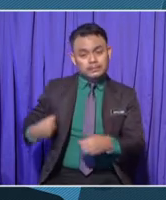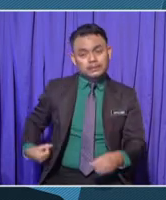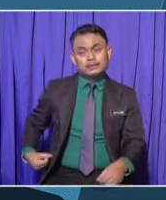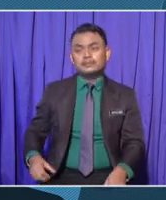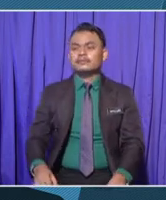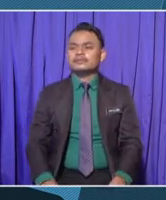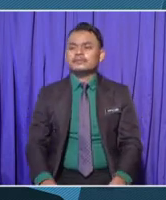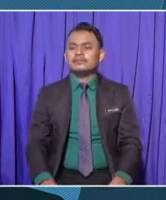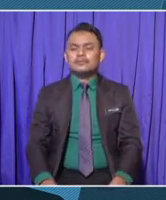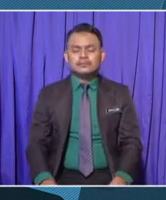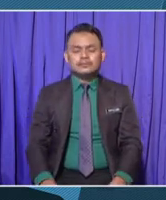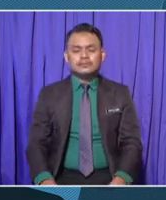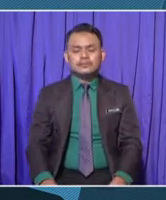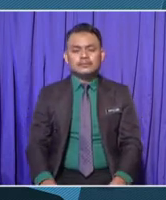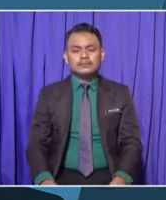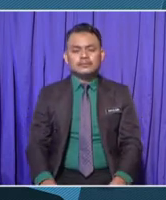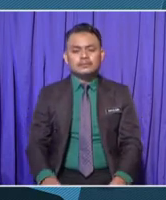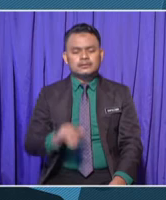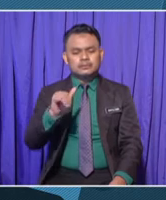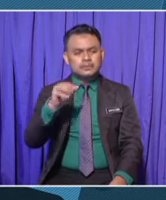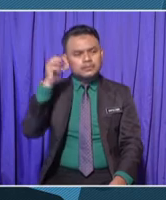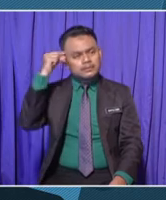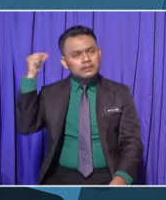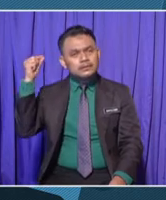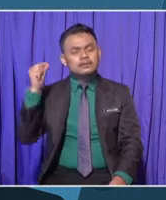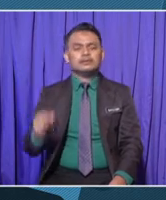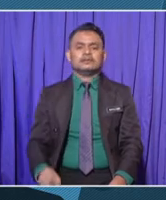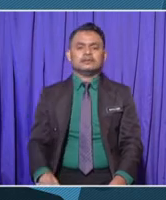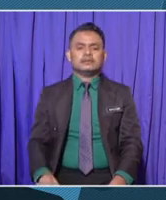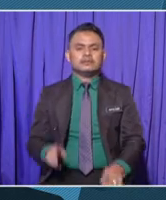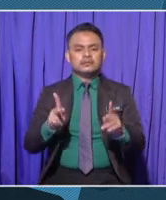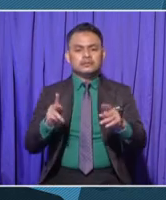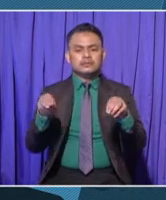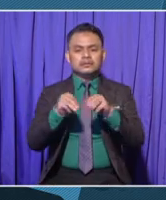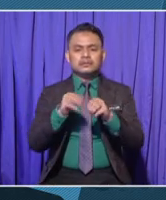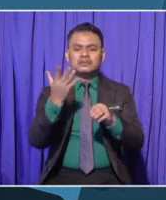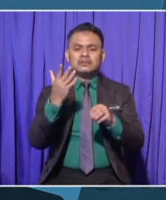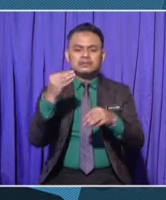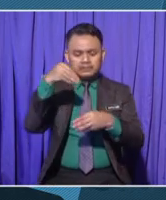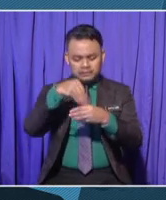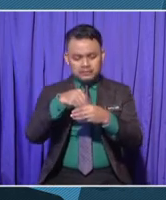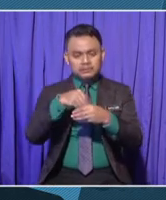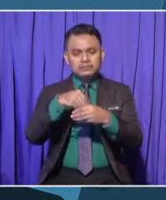Try to imagine if no magnets are used in our daily life.